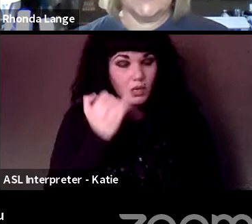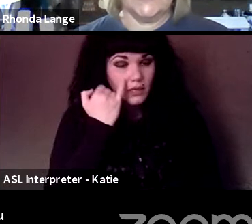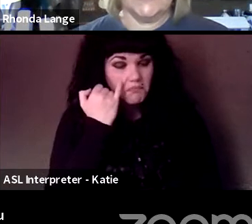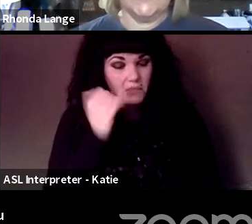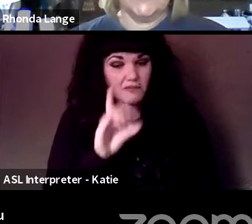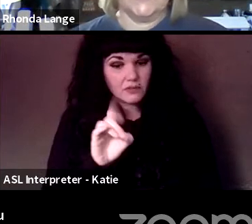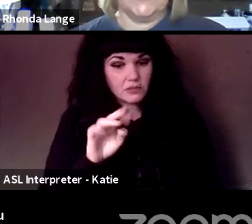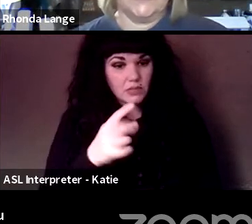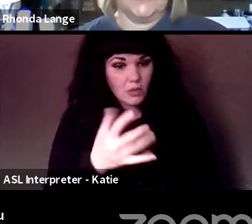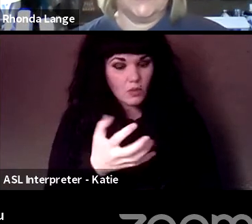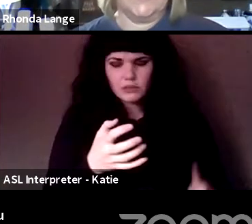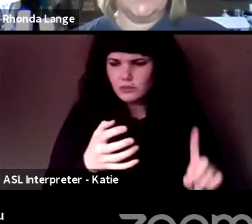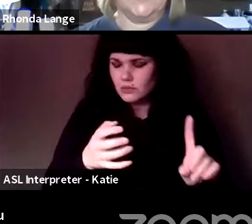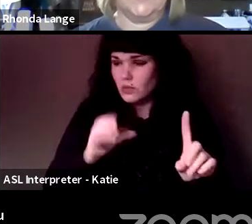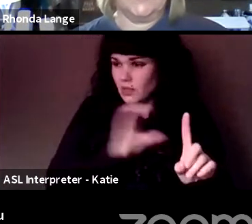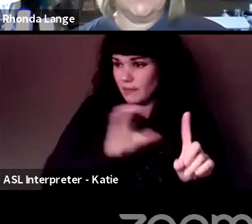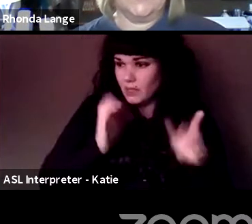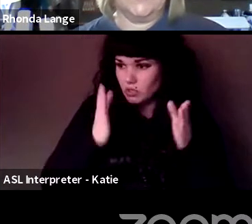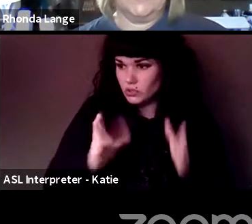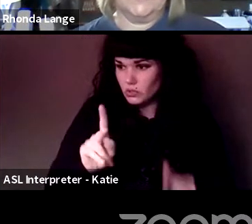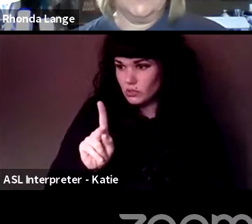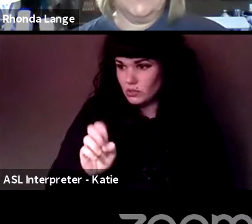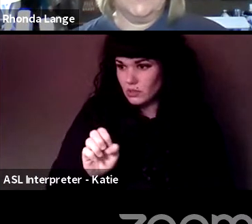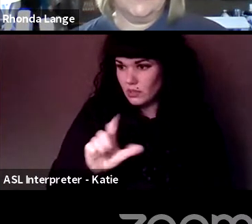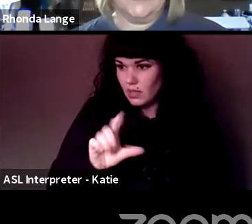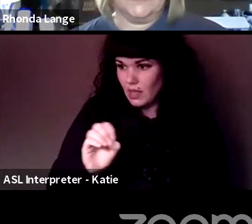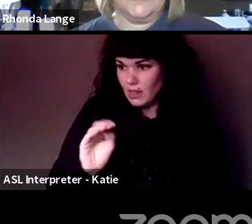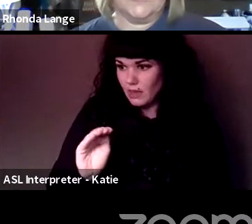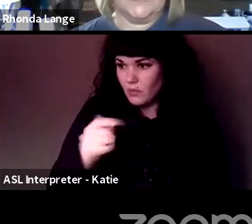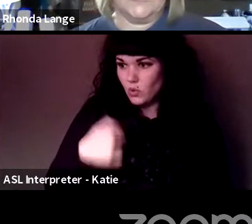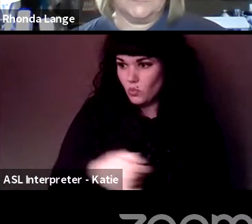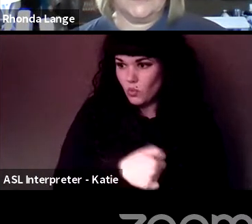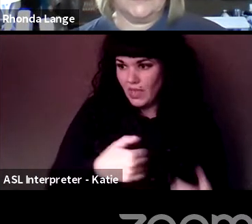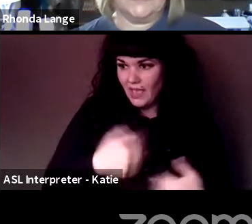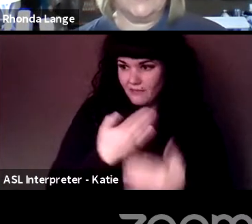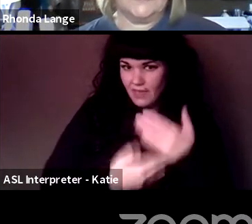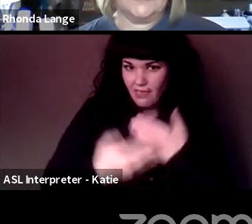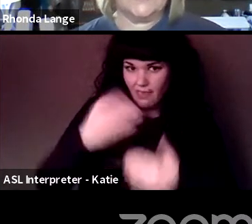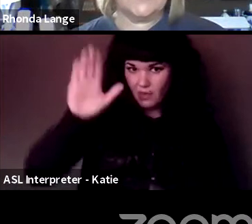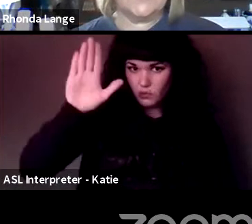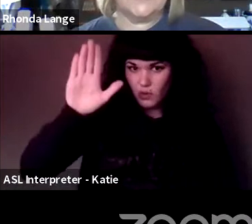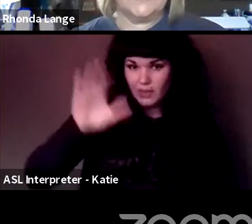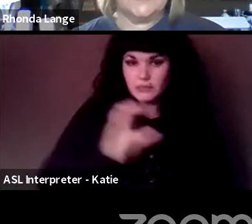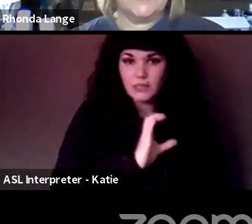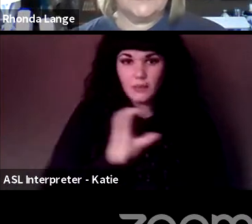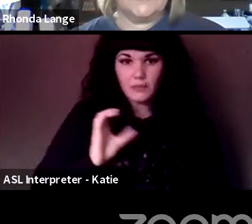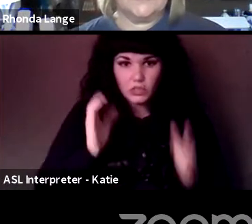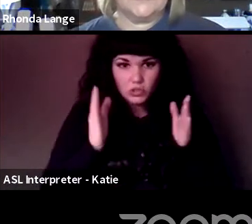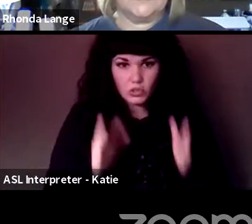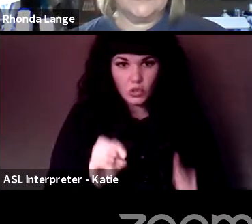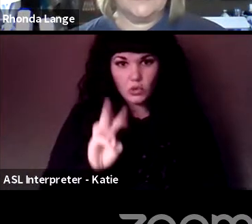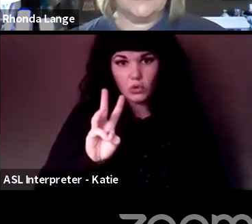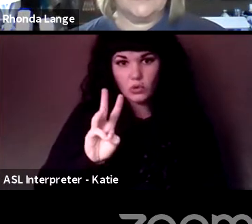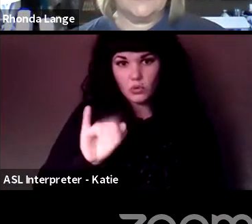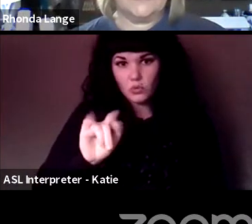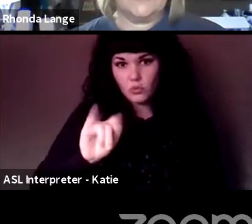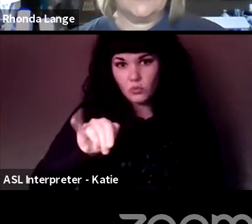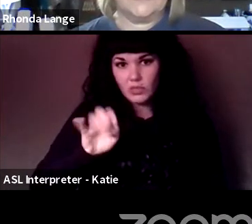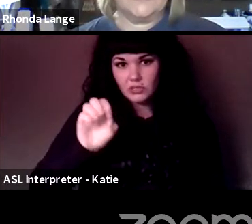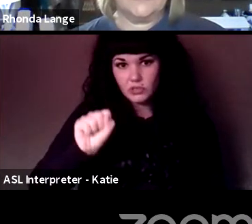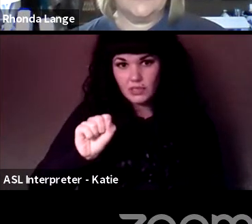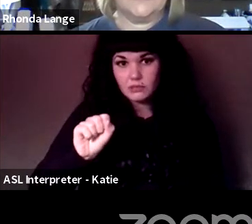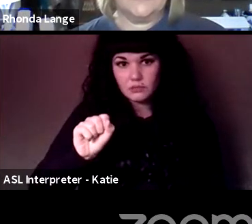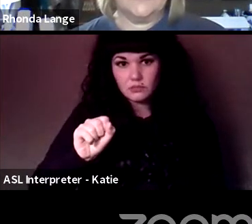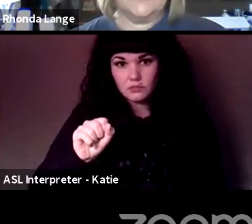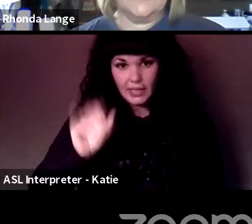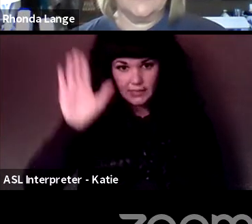Kellum, we have a hand in the room. Commissioner Witches, or I'm sorry. Yeah, Commissioner Witches has his hand raised. Okay.